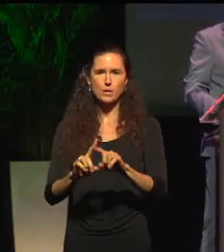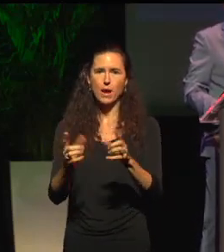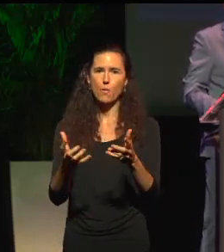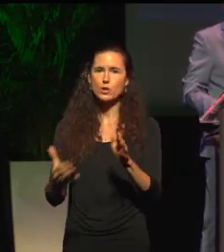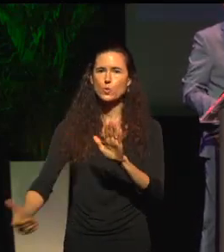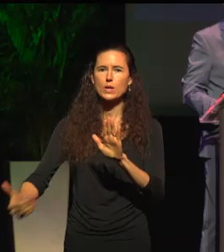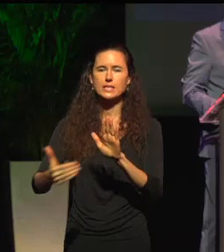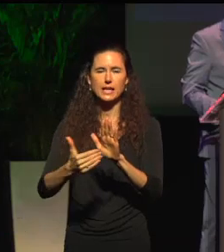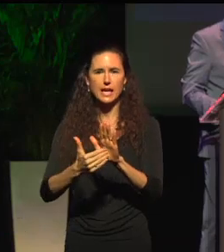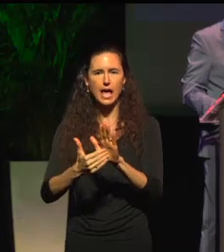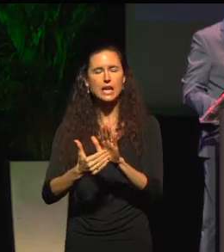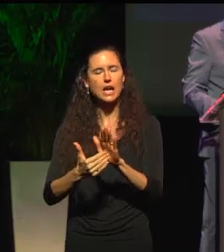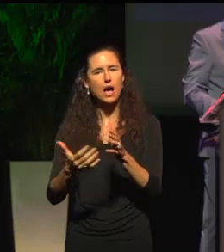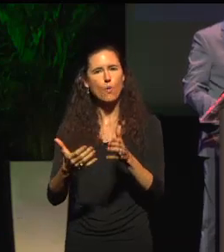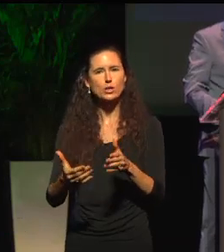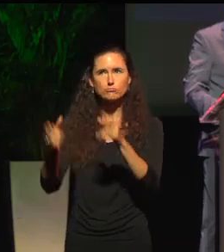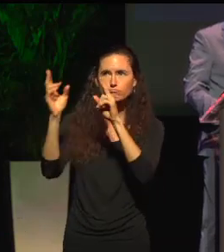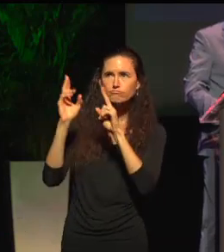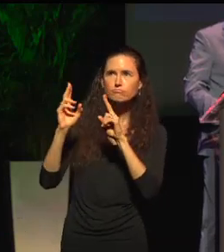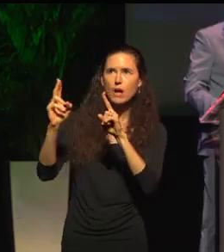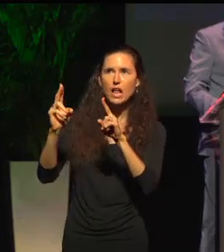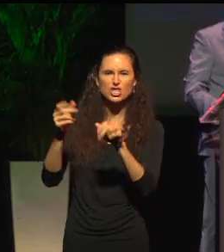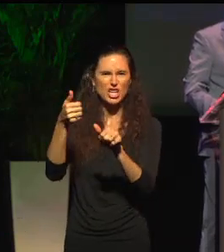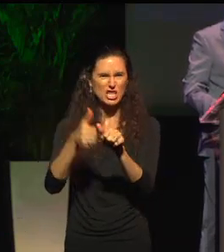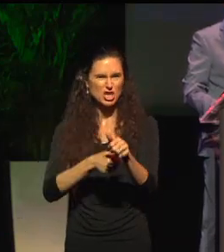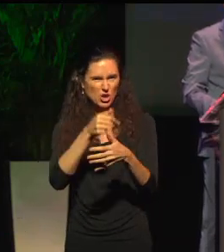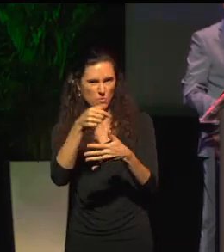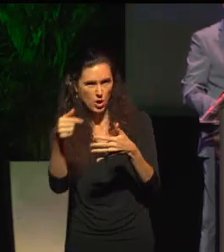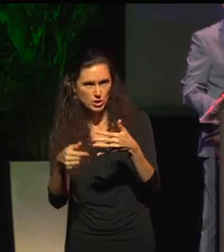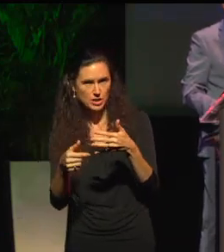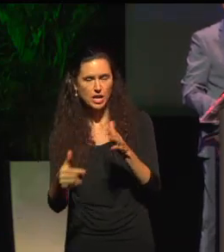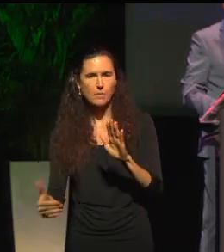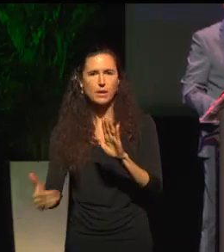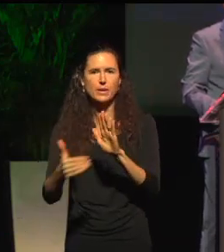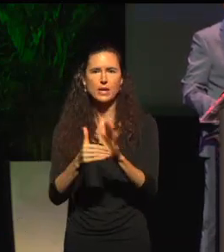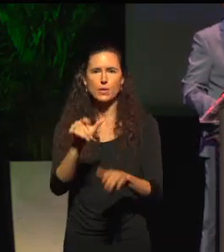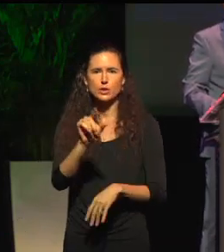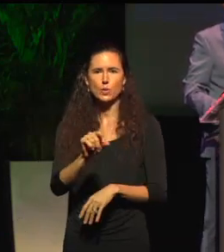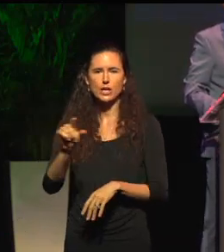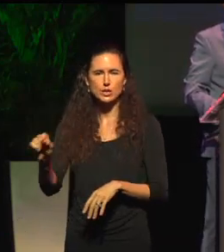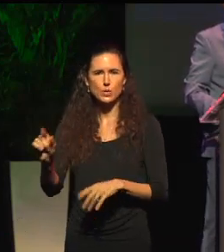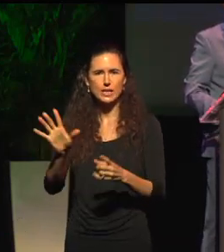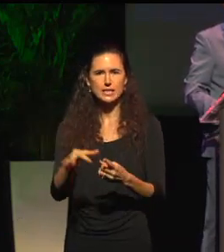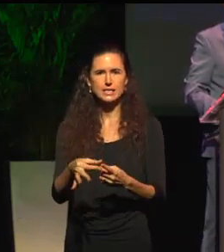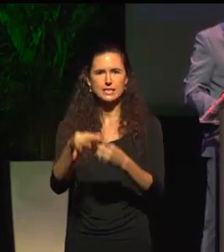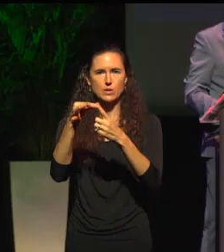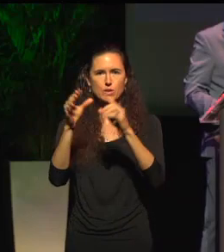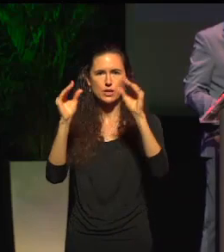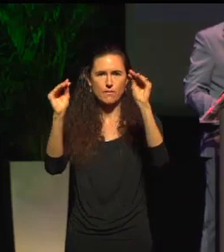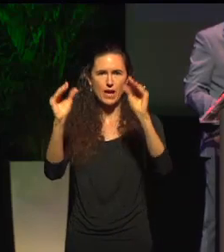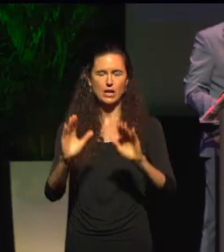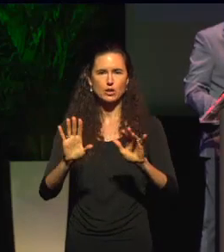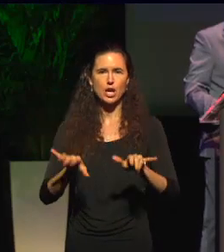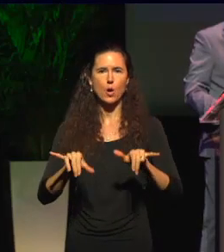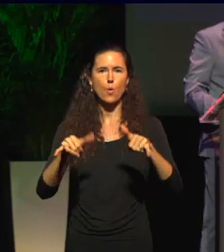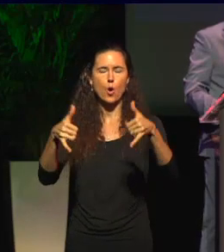again acknowledge each of them. Let me begin with the 2020 Distinguished Faculty Award